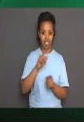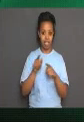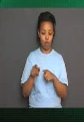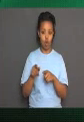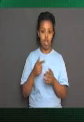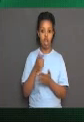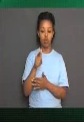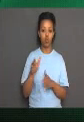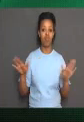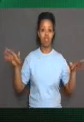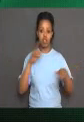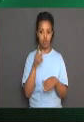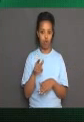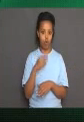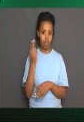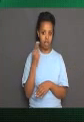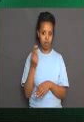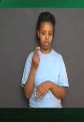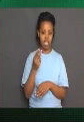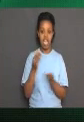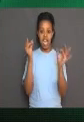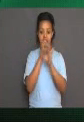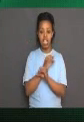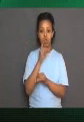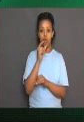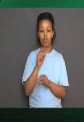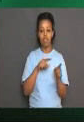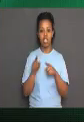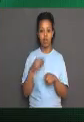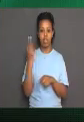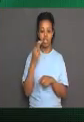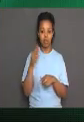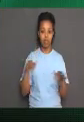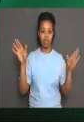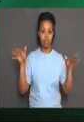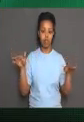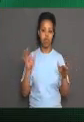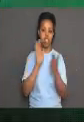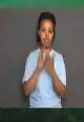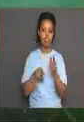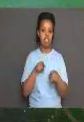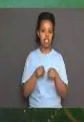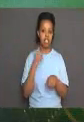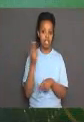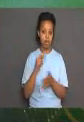for swimming, and the bat uses the forelimb, its wings, to fly.